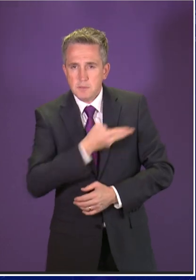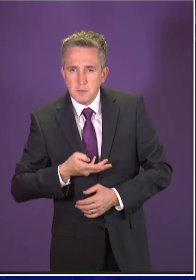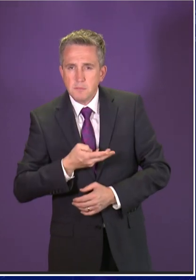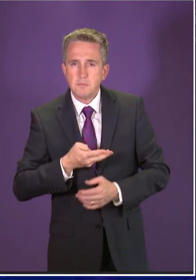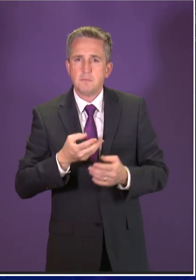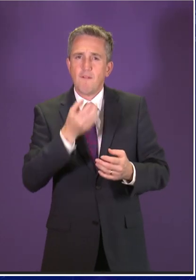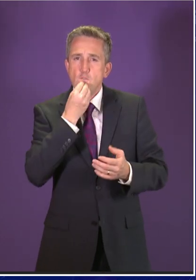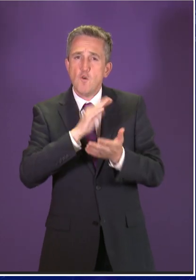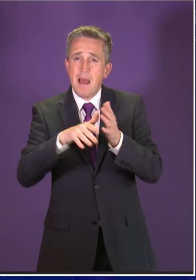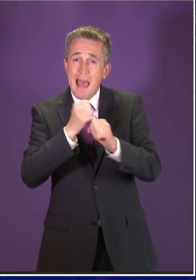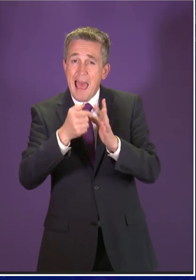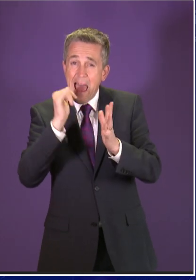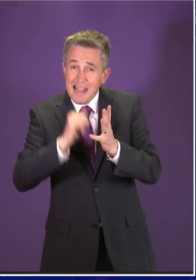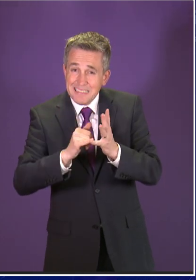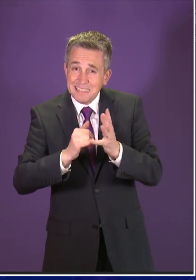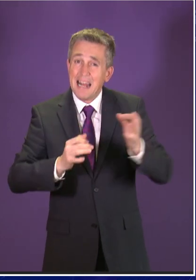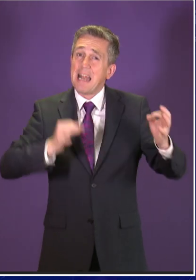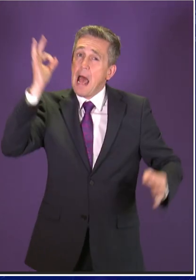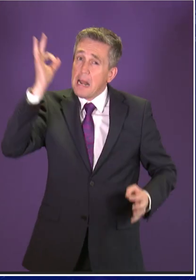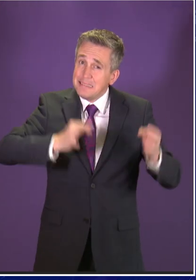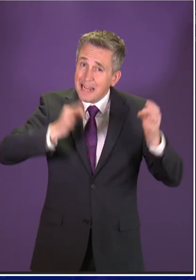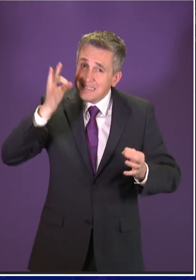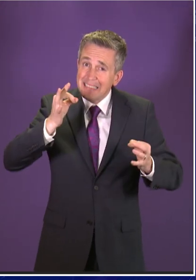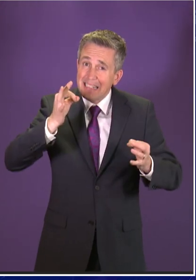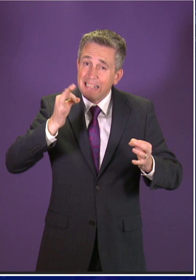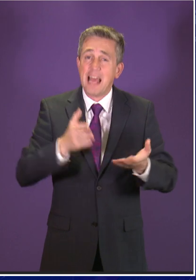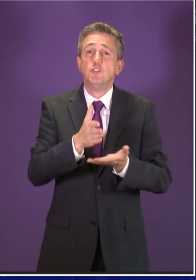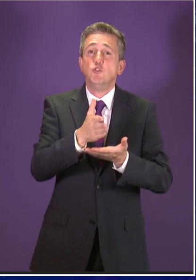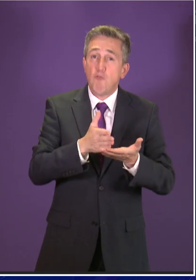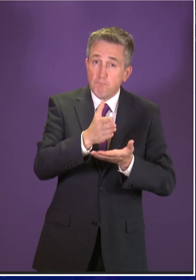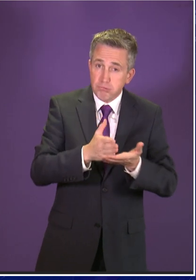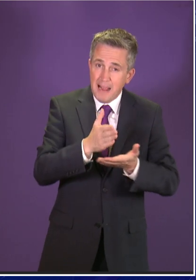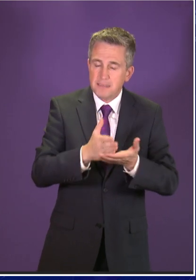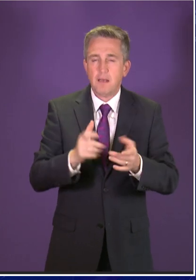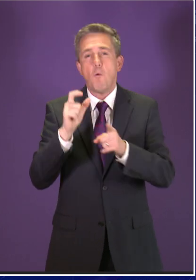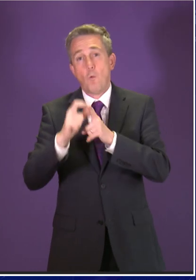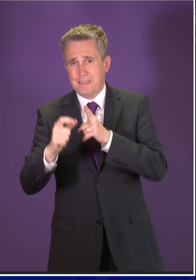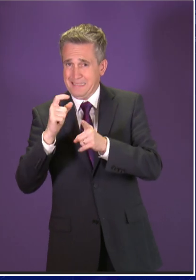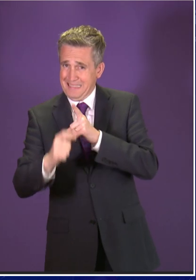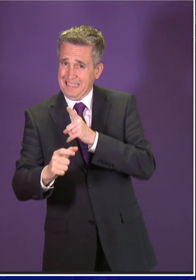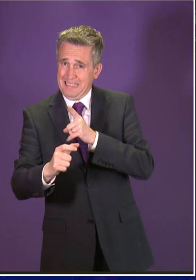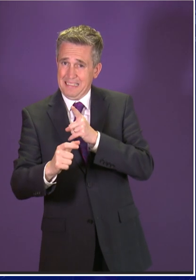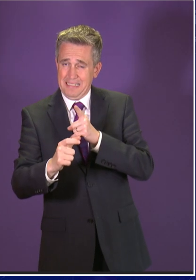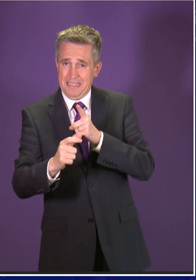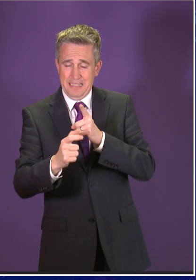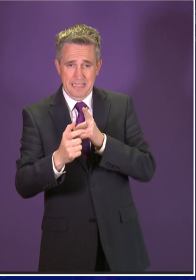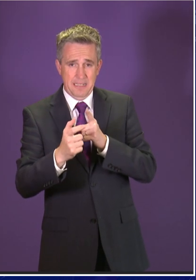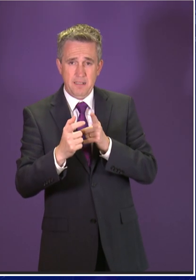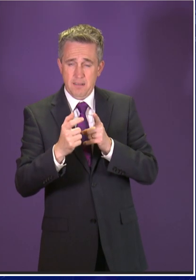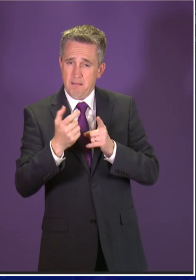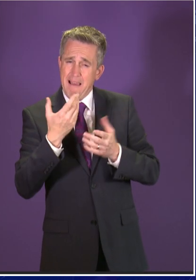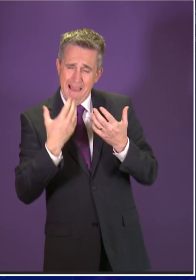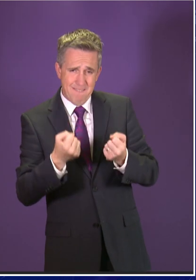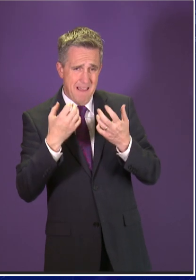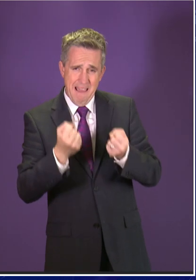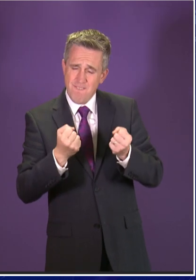haggis, to Highland dancing, and to shortbread and whisky. Scottish culture permeates every